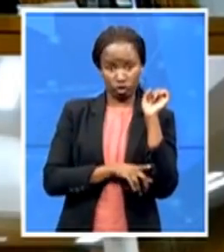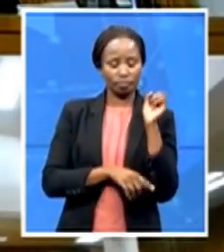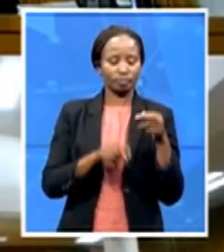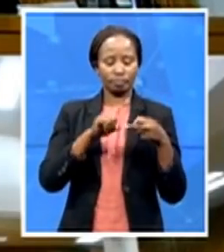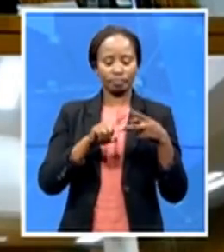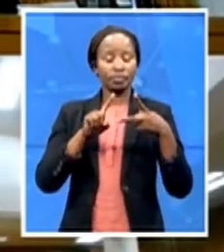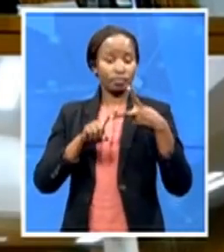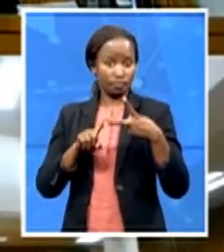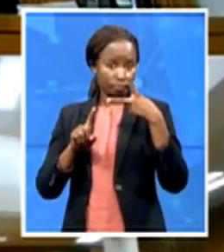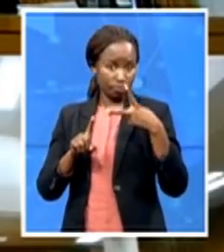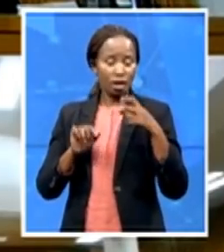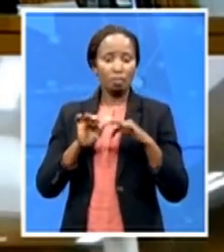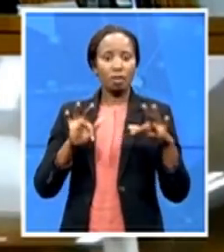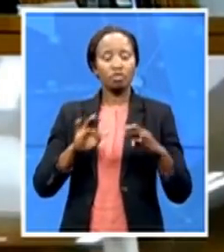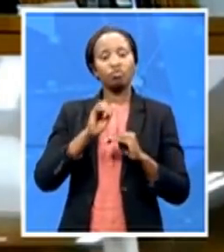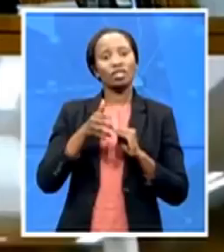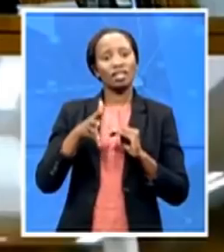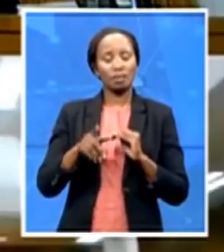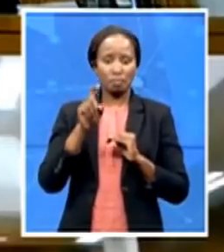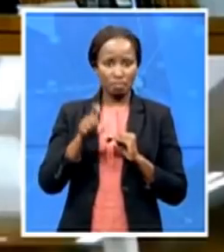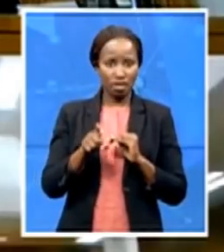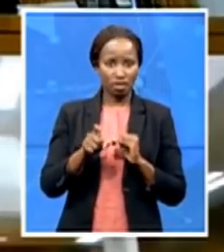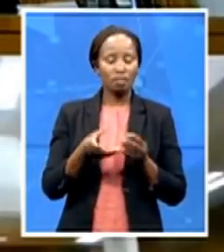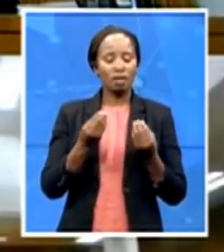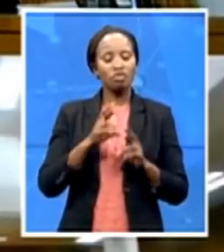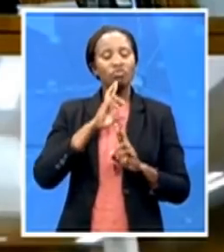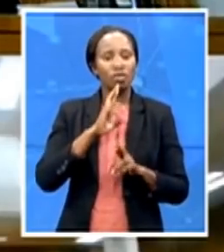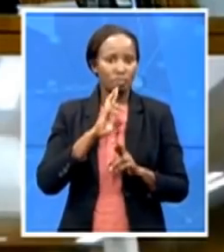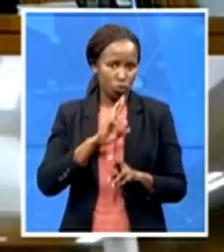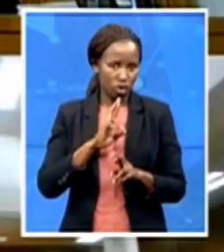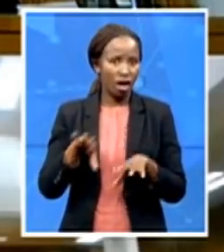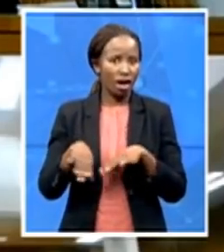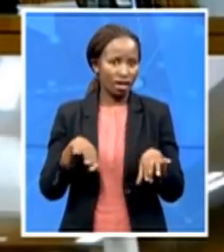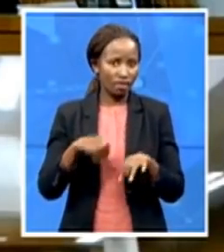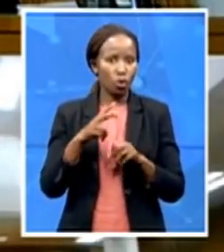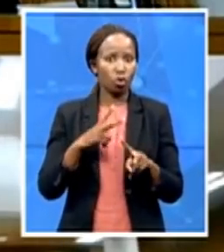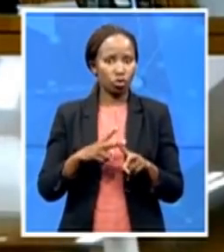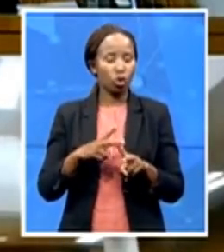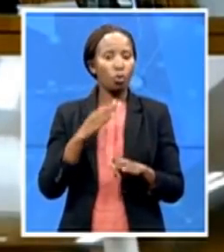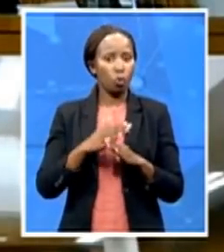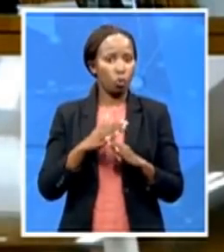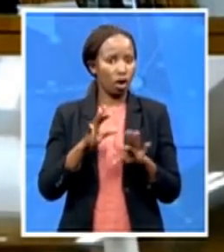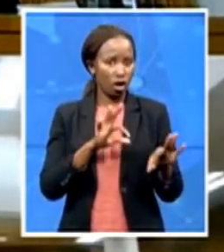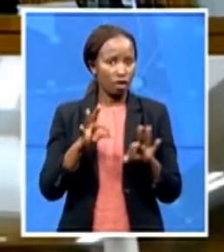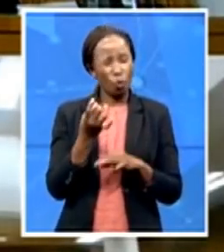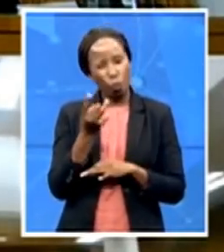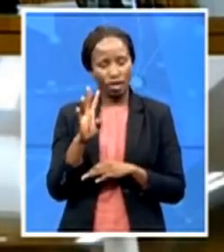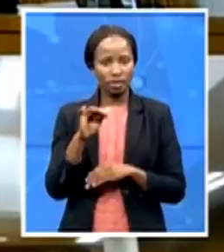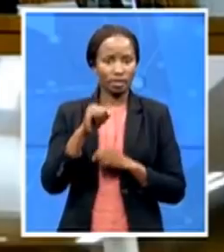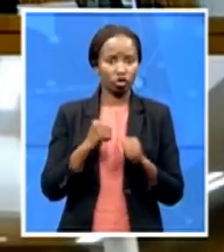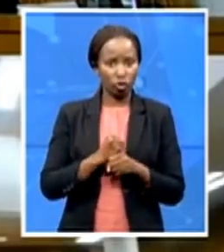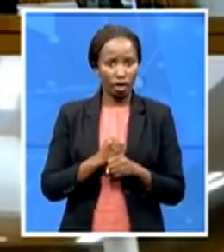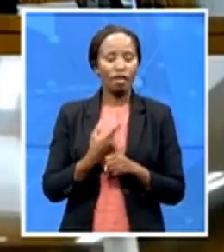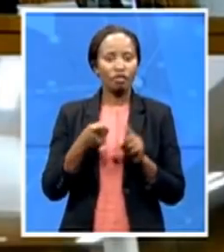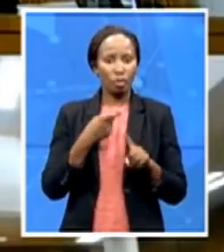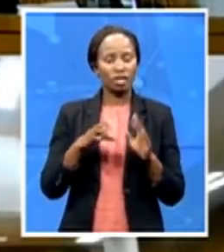Assembly and must report on her activities and performance of her functions to the Assembly at least once a year in terms of Section 181, 5